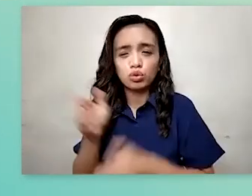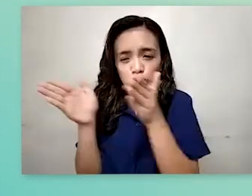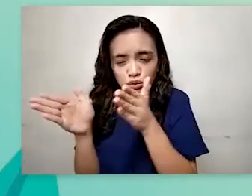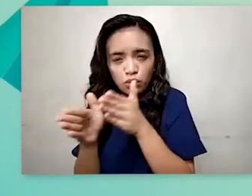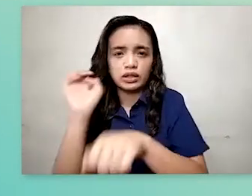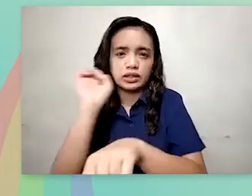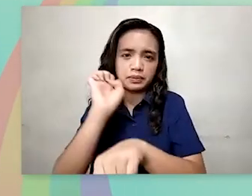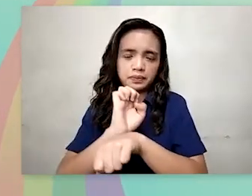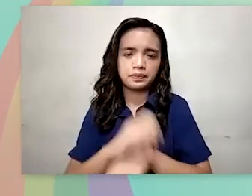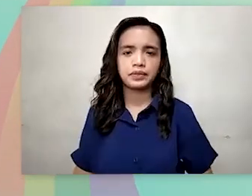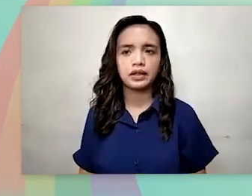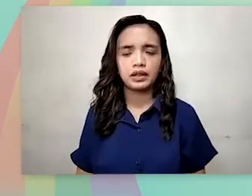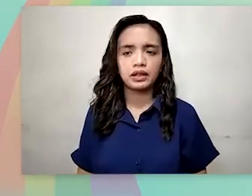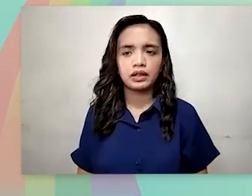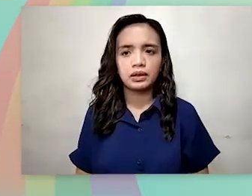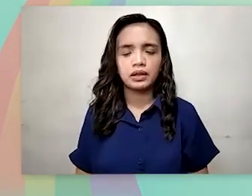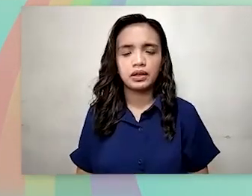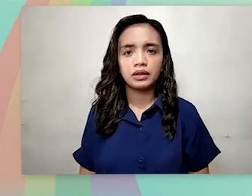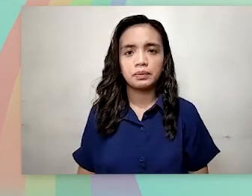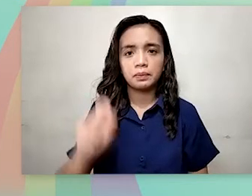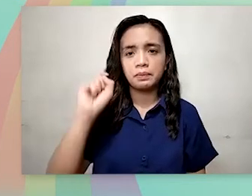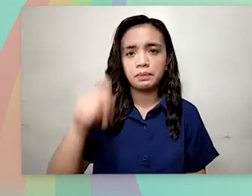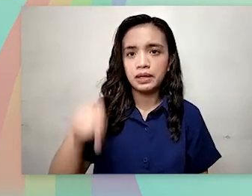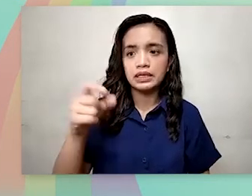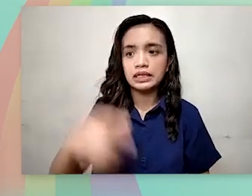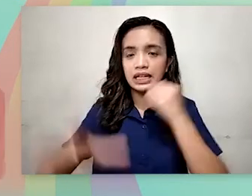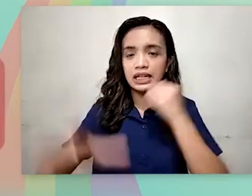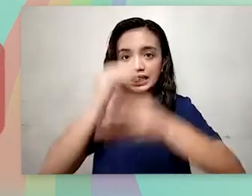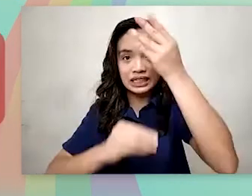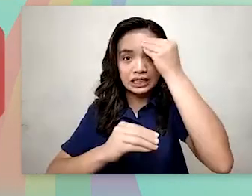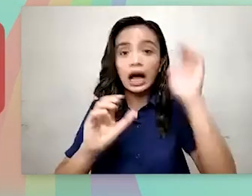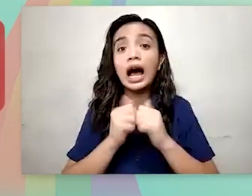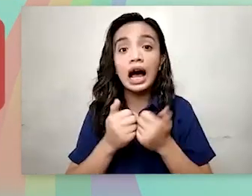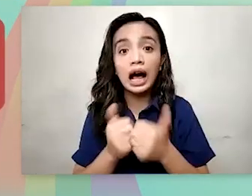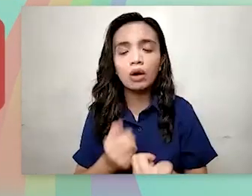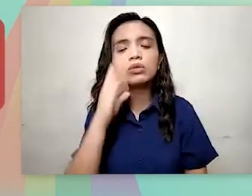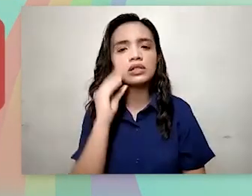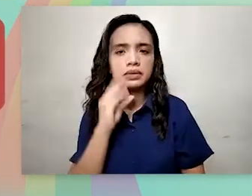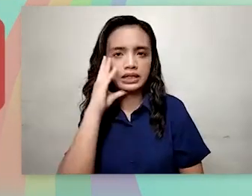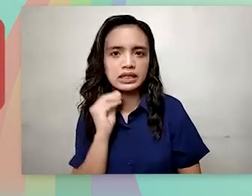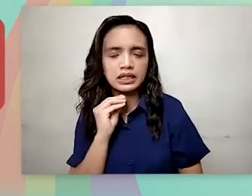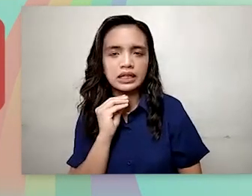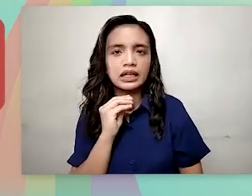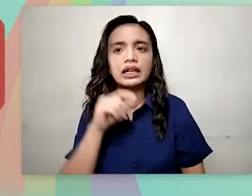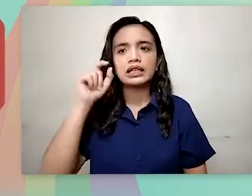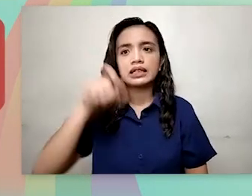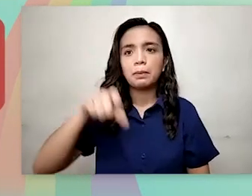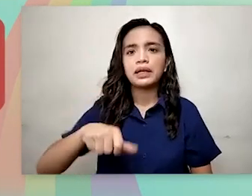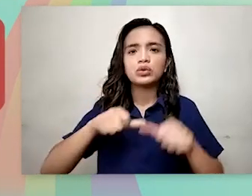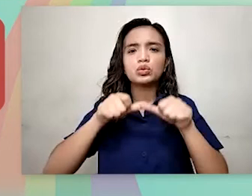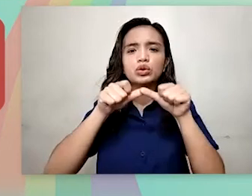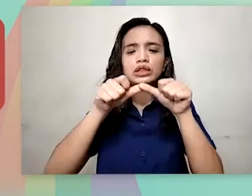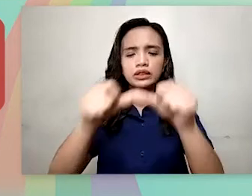and SMEs in this field should be able to learn from experience and should not also